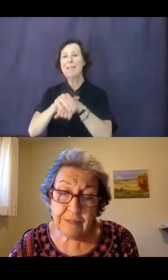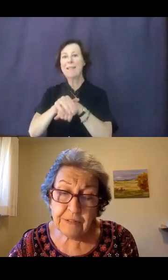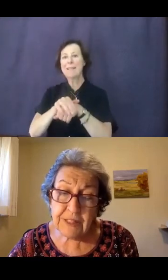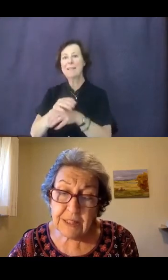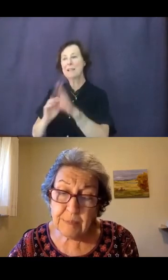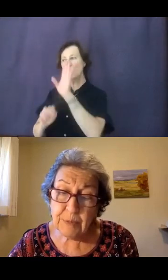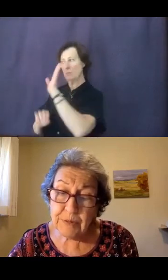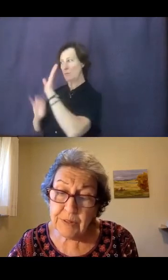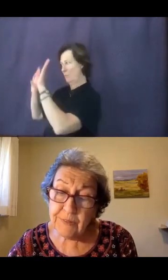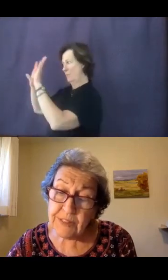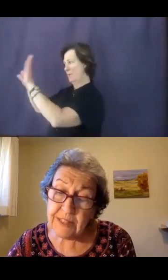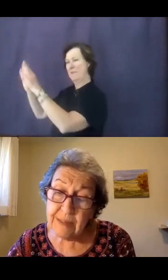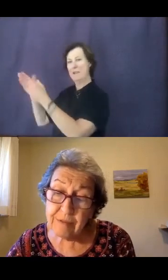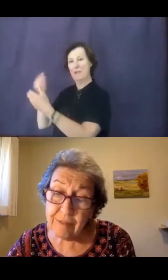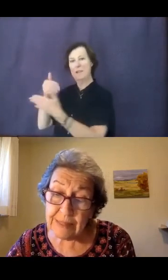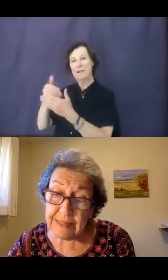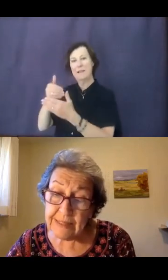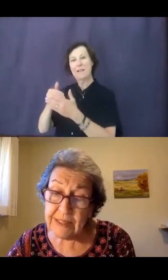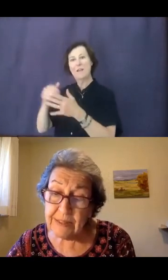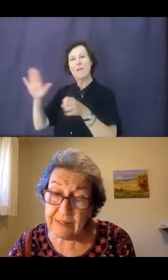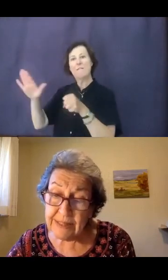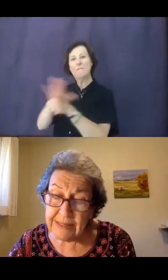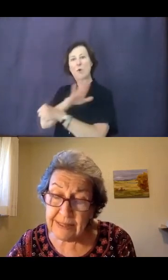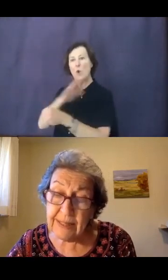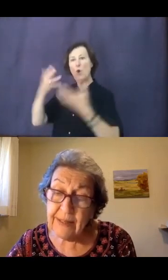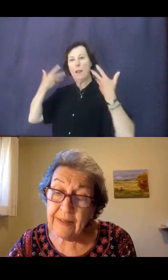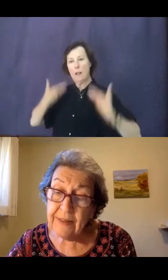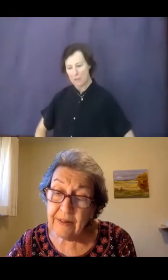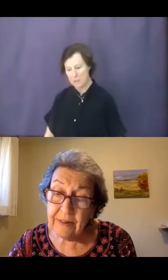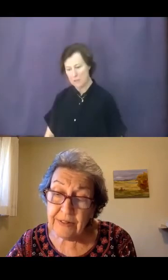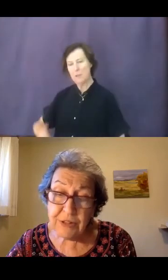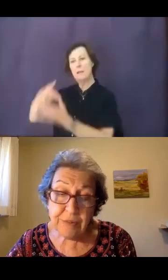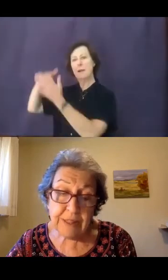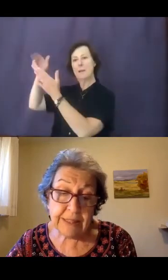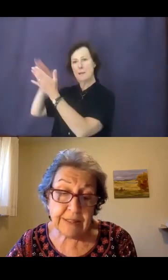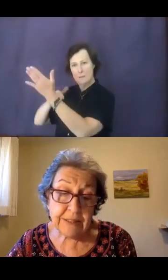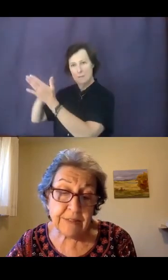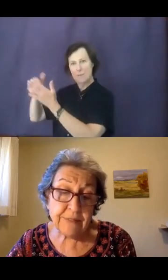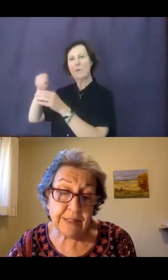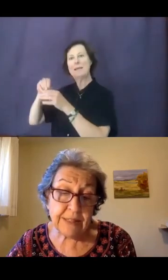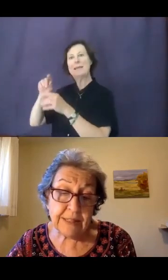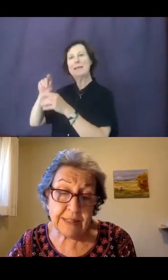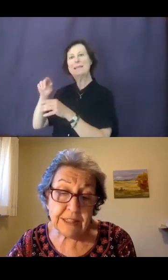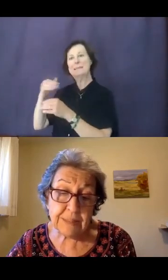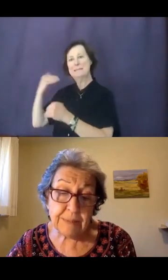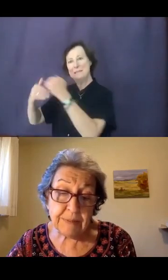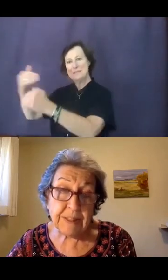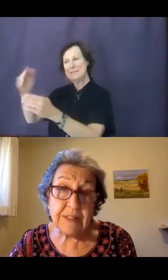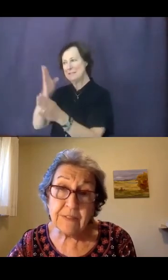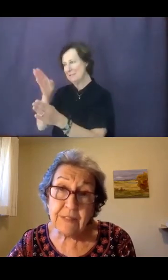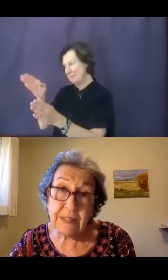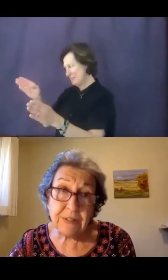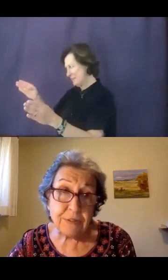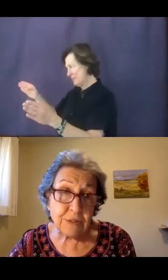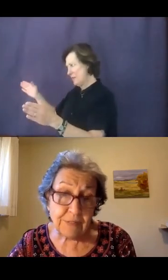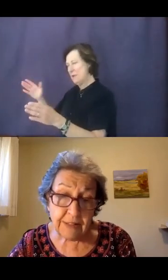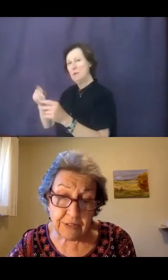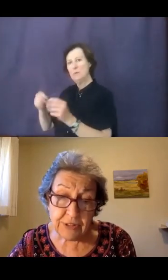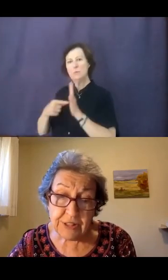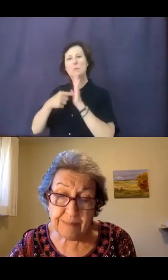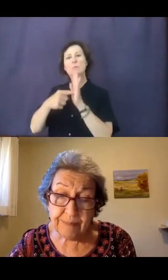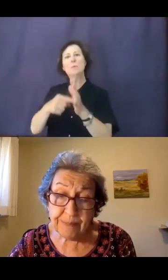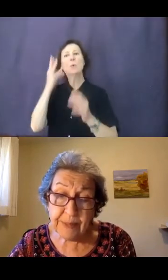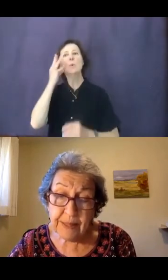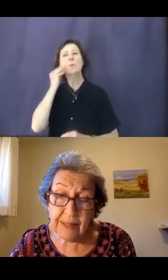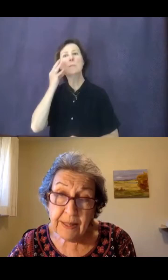a full-size portrait of the same woman in a series the artist created to convey the experience of cancer